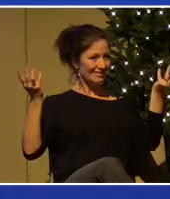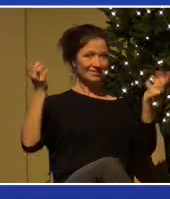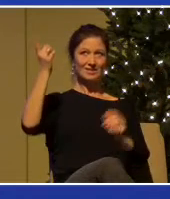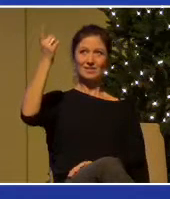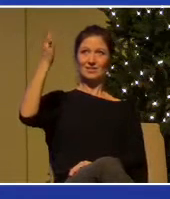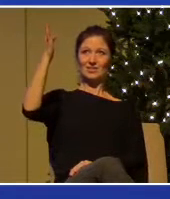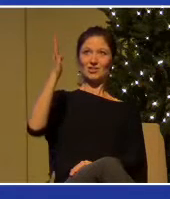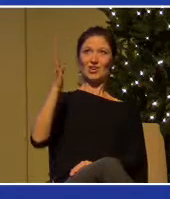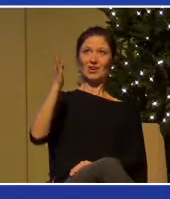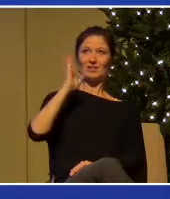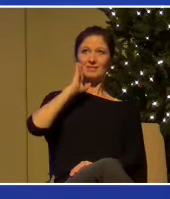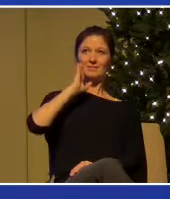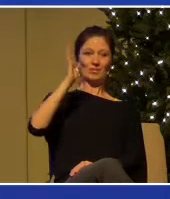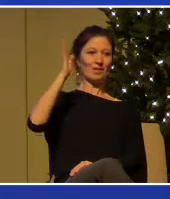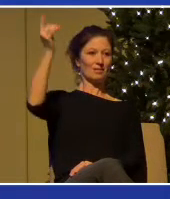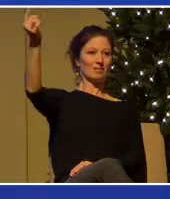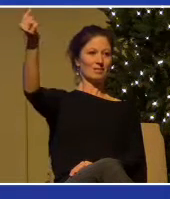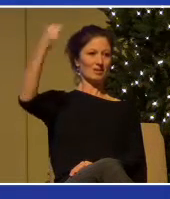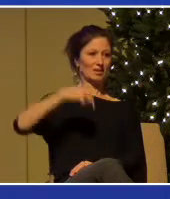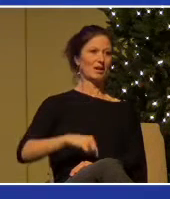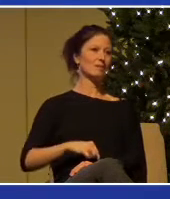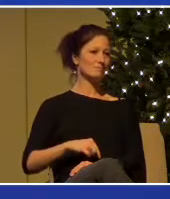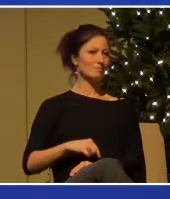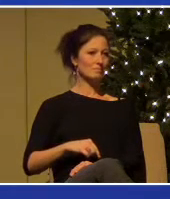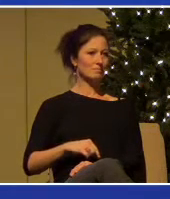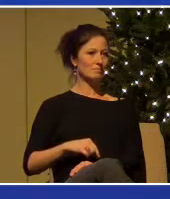The God who comes.